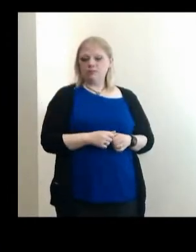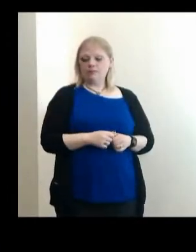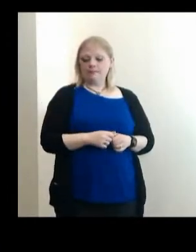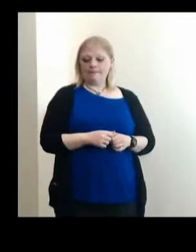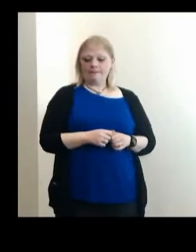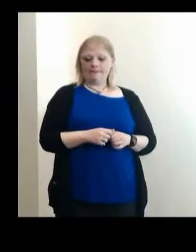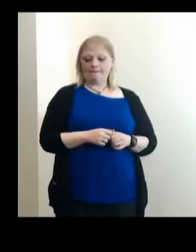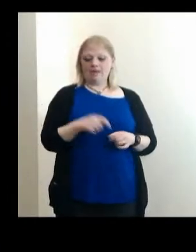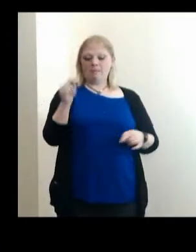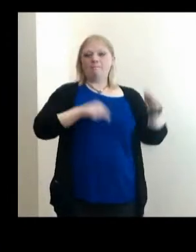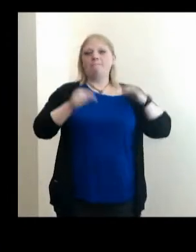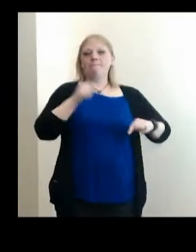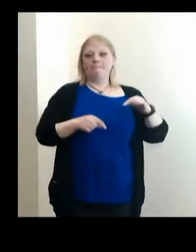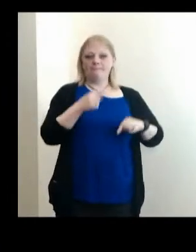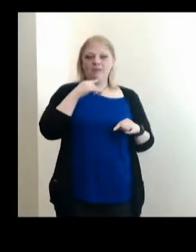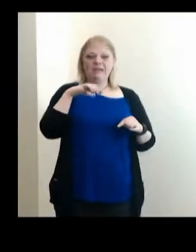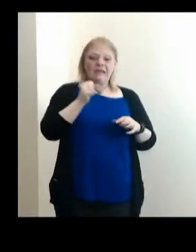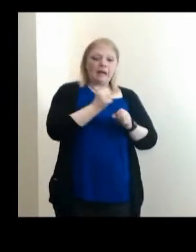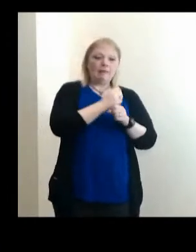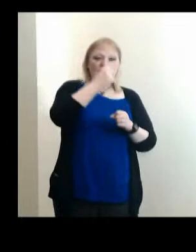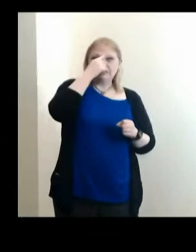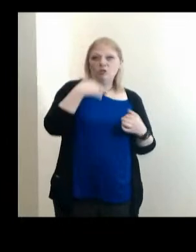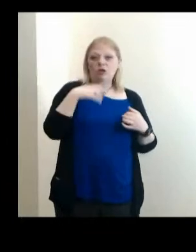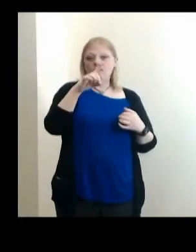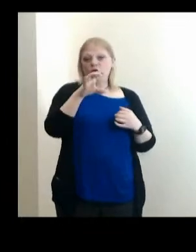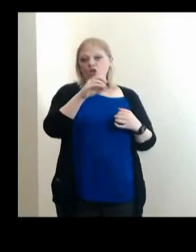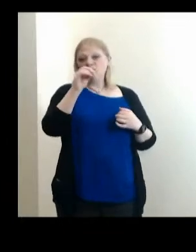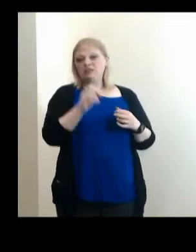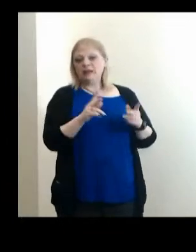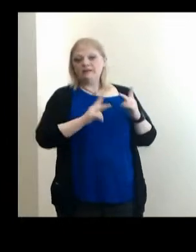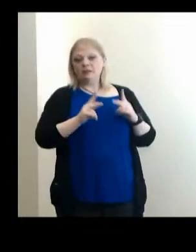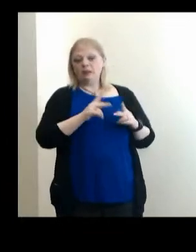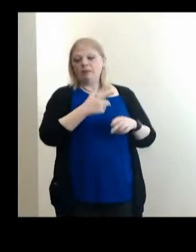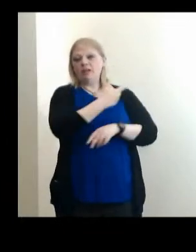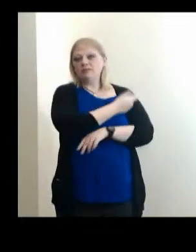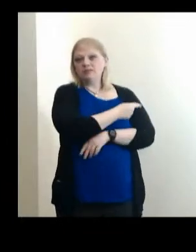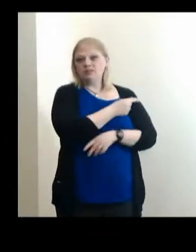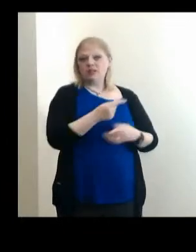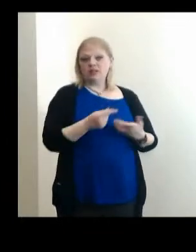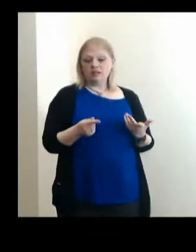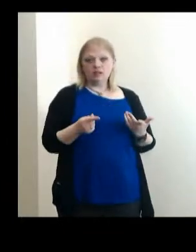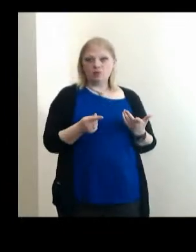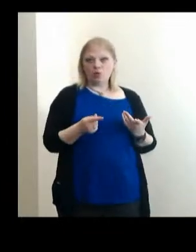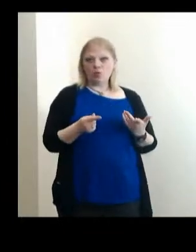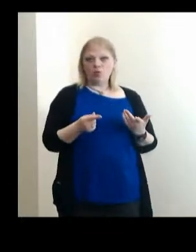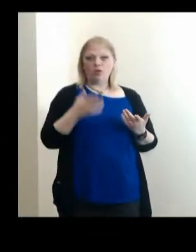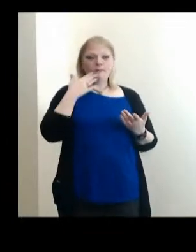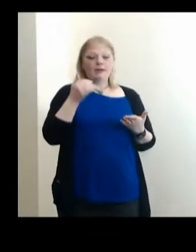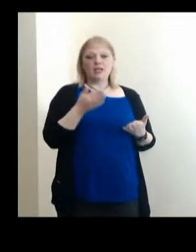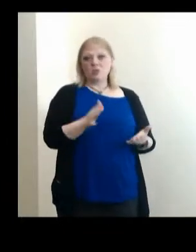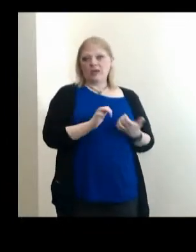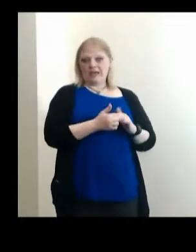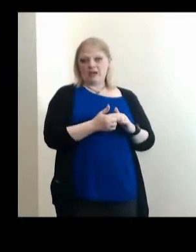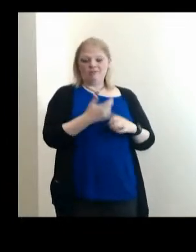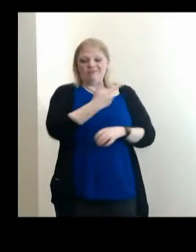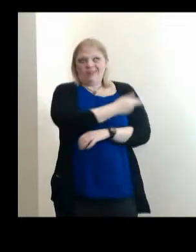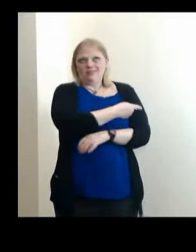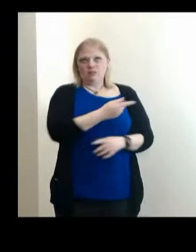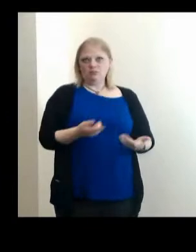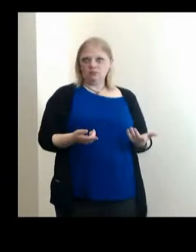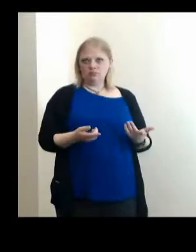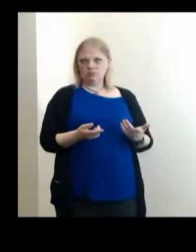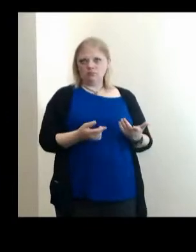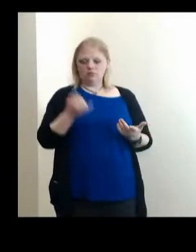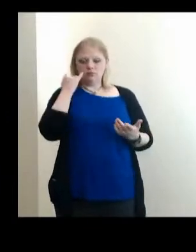he sort of backtracked a little, saying yes, it would make sense to have 100% of the people vaccinated. And that's, as I say, the best way we're going to get out of this is vaccinated. If